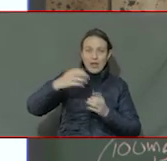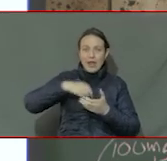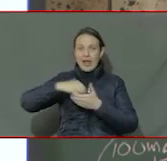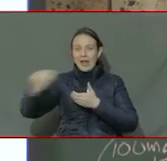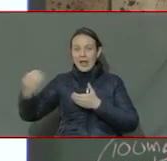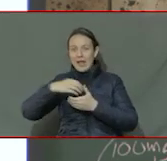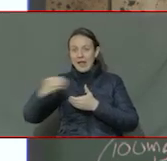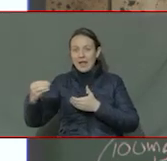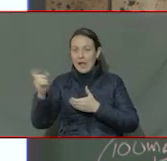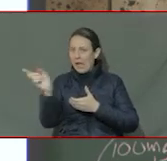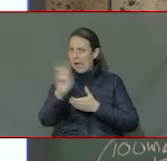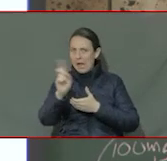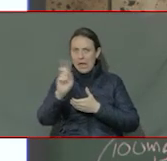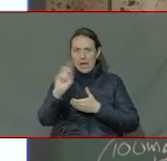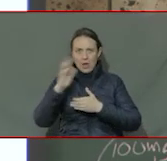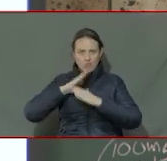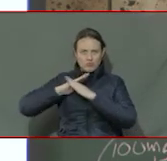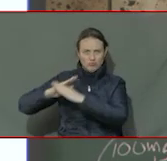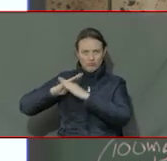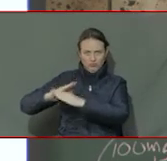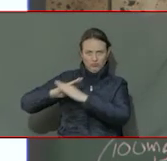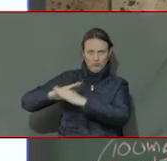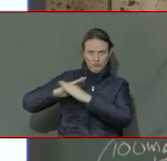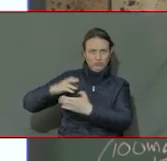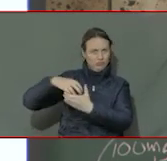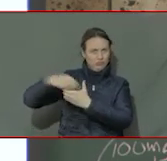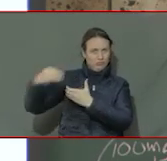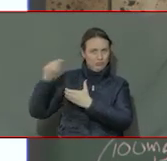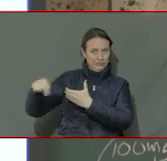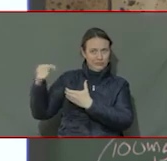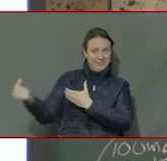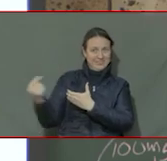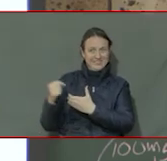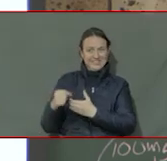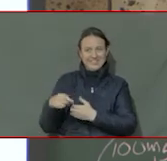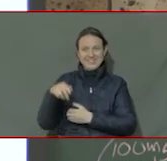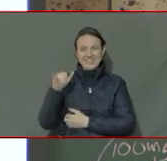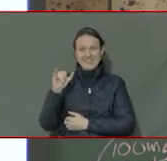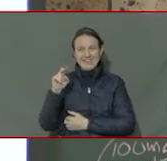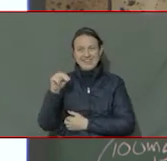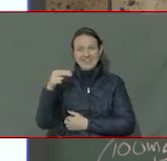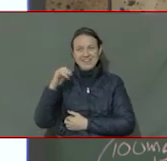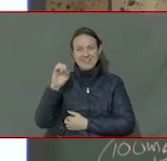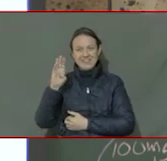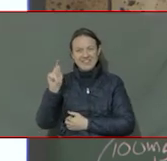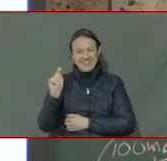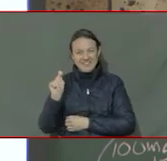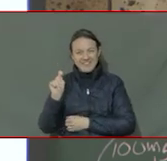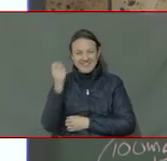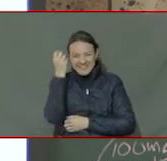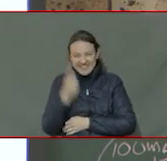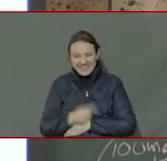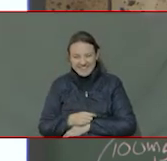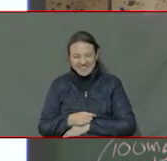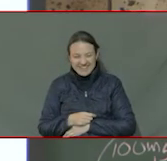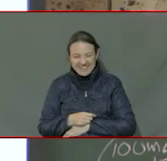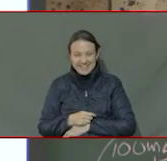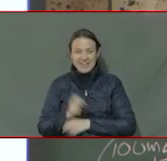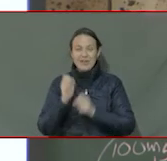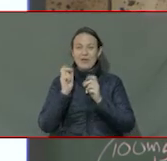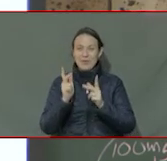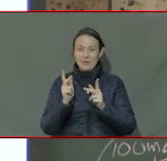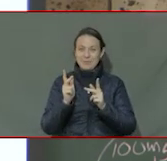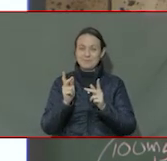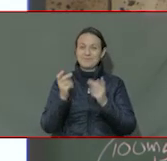not enough glucose in the blood. So now it will inhibit it. People, are we together? Now let's